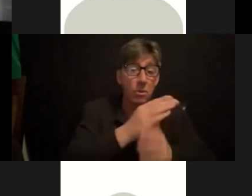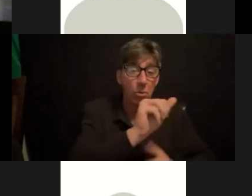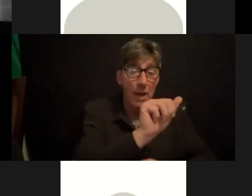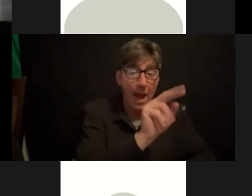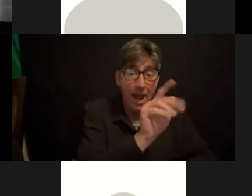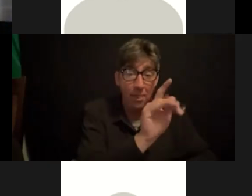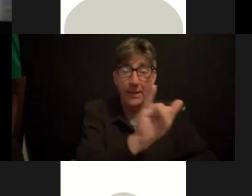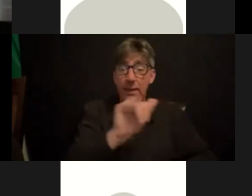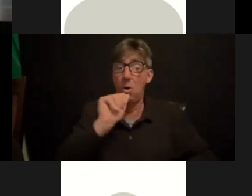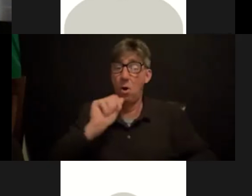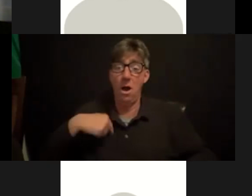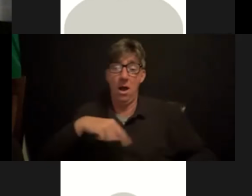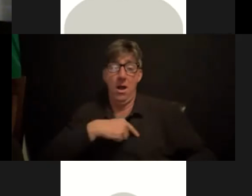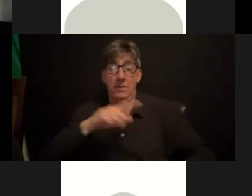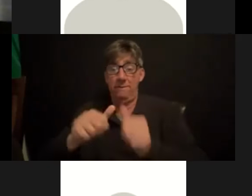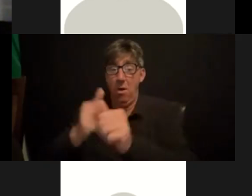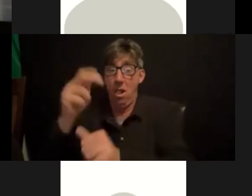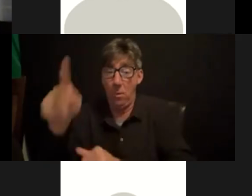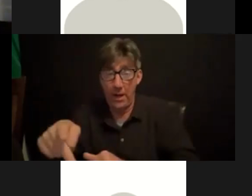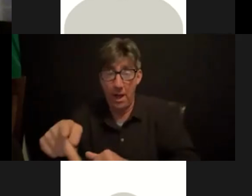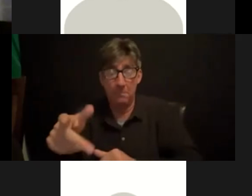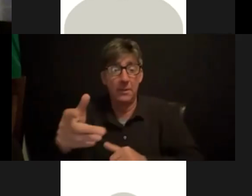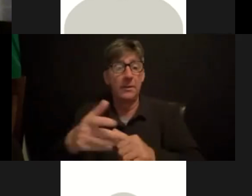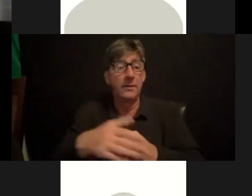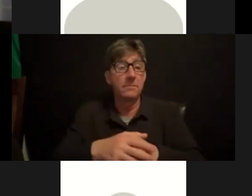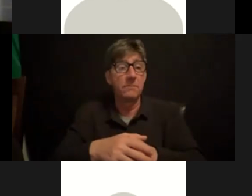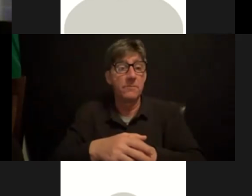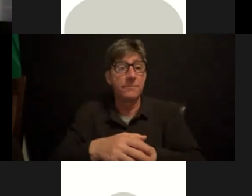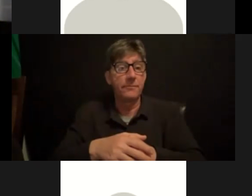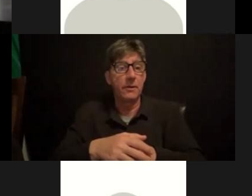the fact, is understanding specifically what,